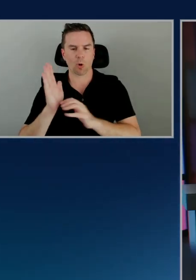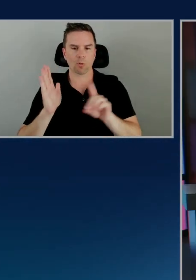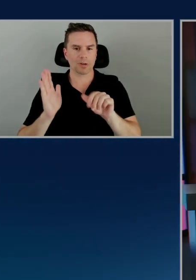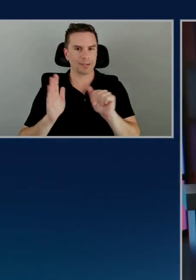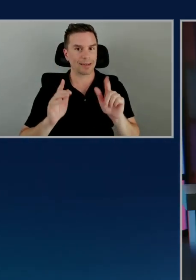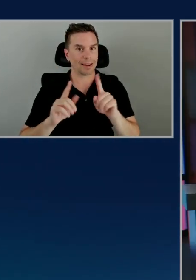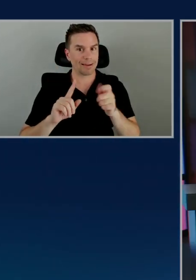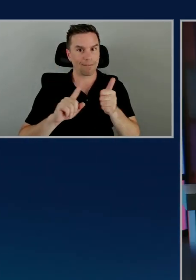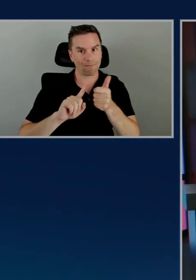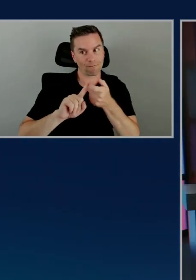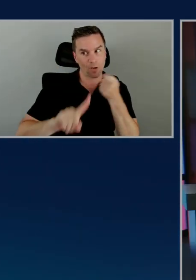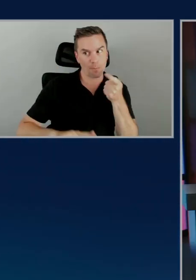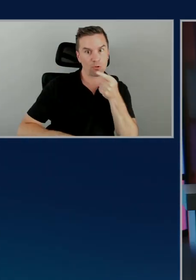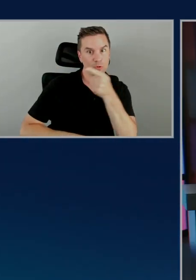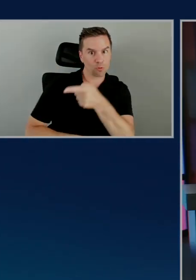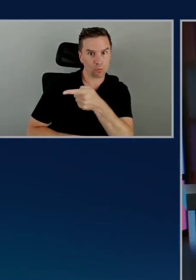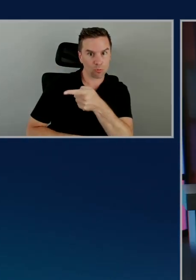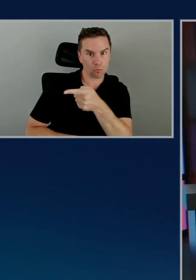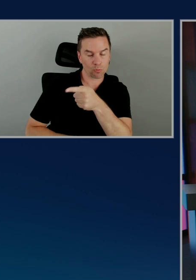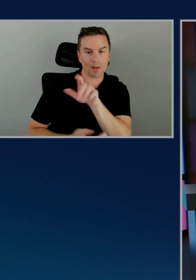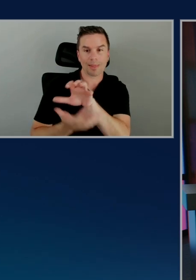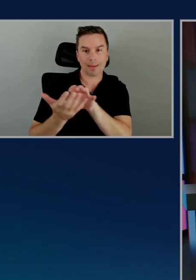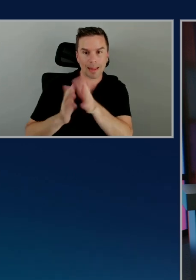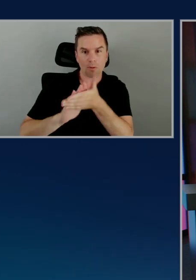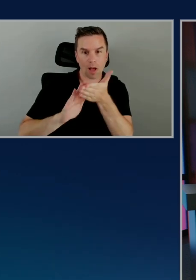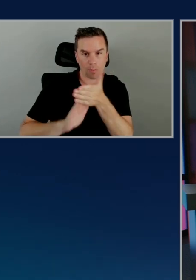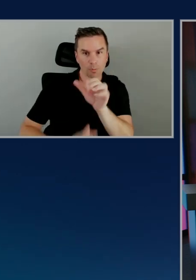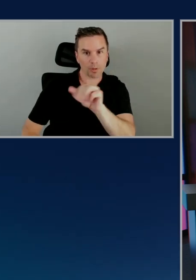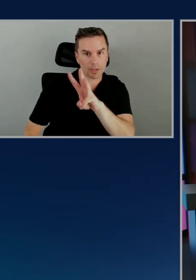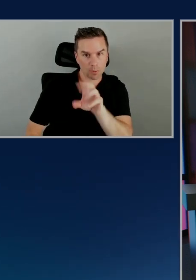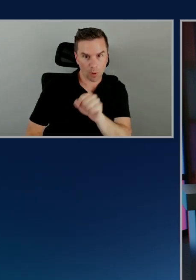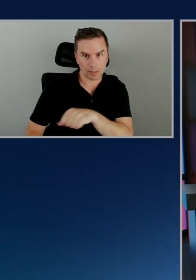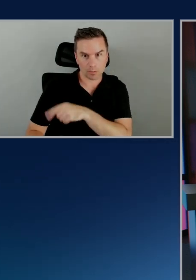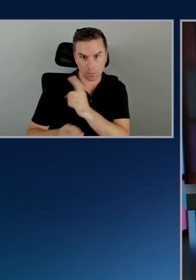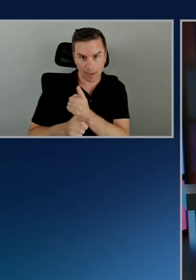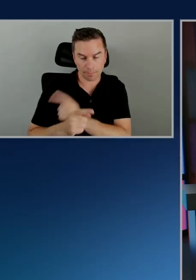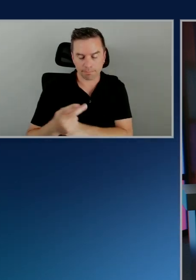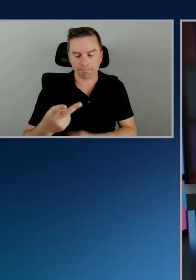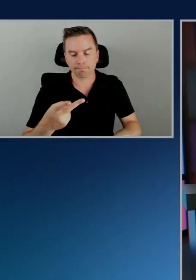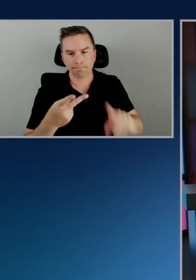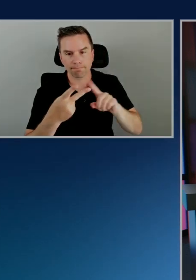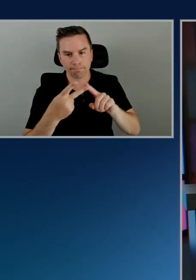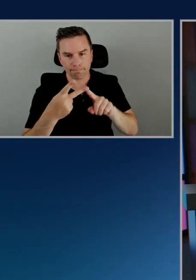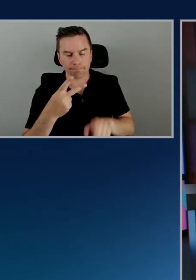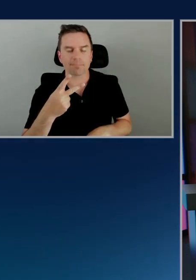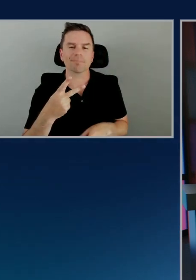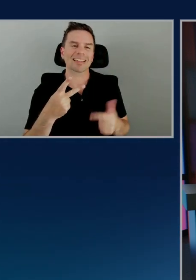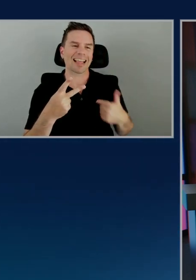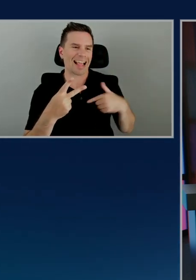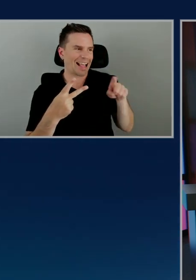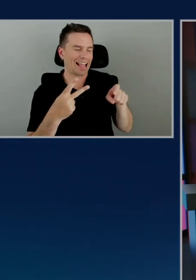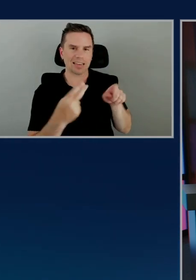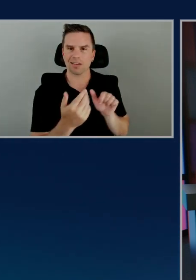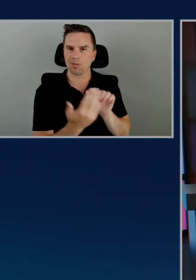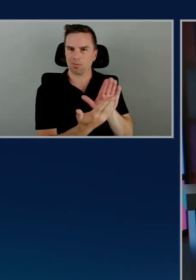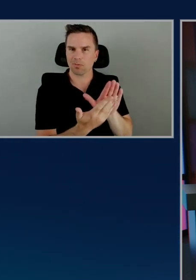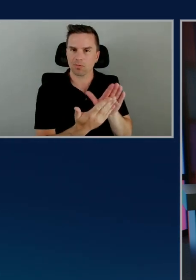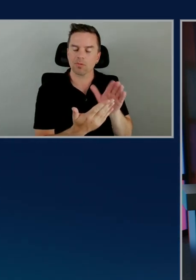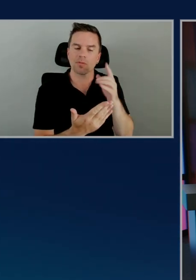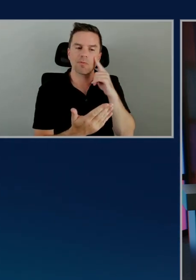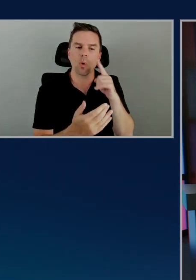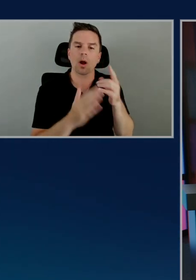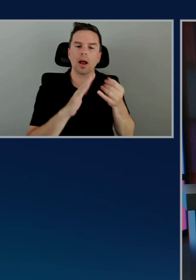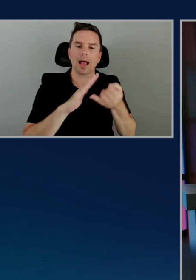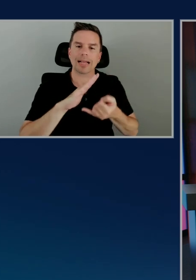the cloud operator, AWS, right? Right. And dimension two is where they have said, hey, I need a mechanism to isolate my